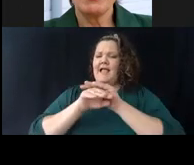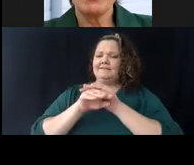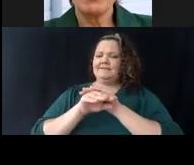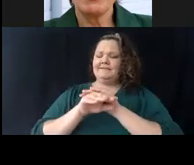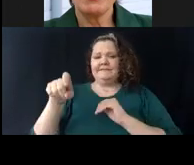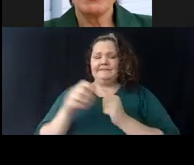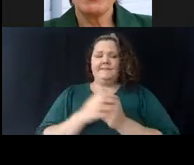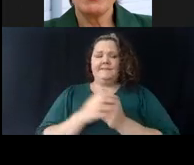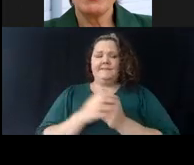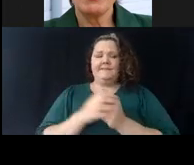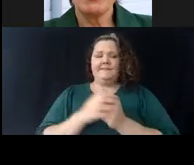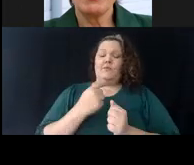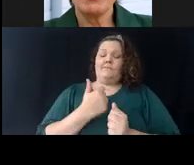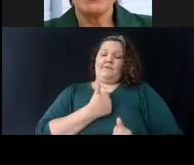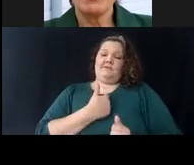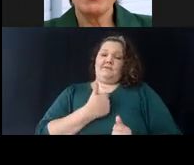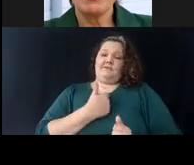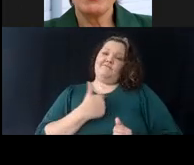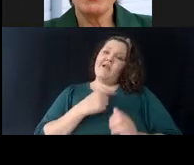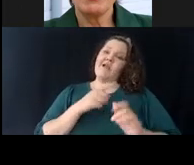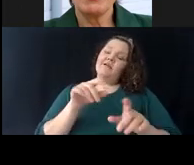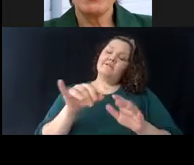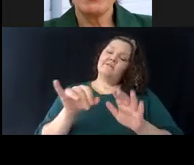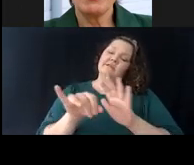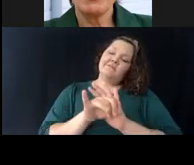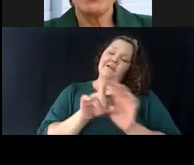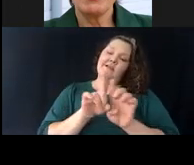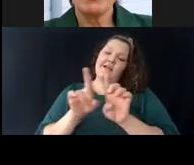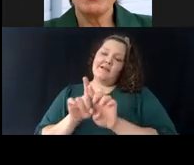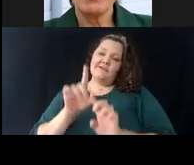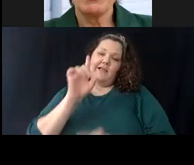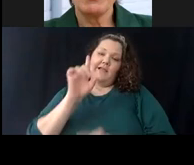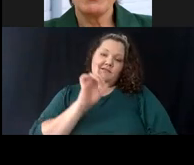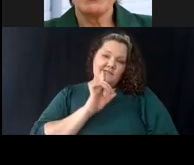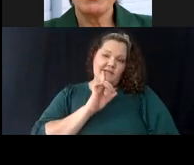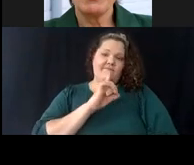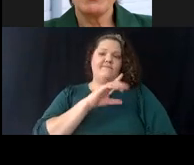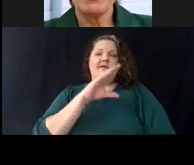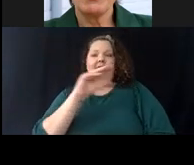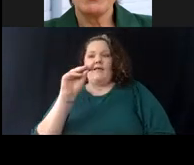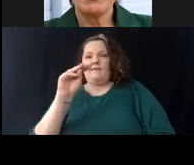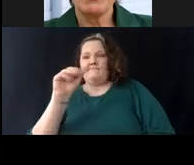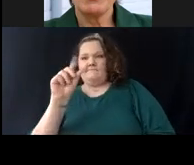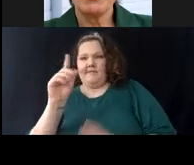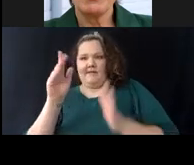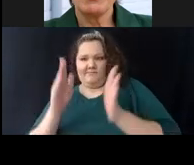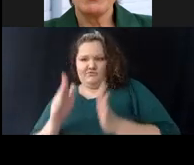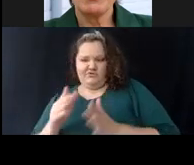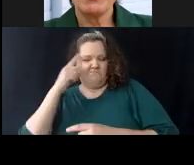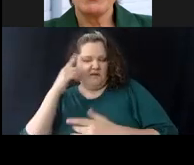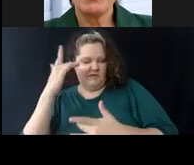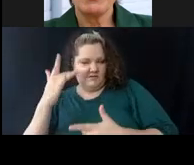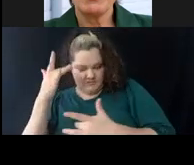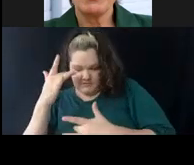when we talk about disability, each person has their own needs for access. So I identify as a